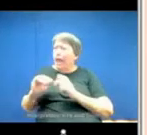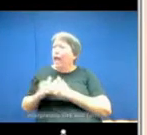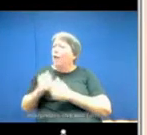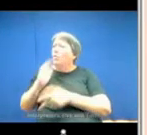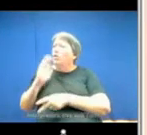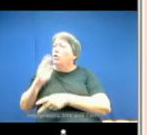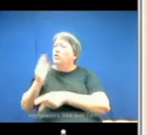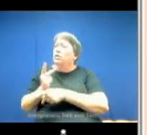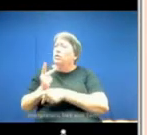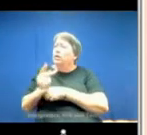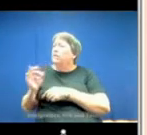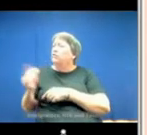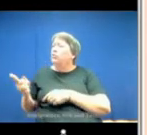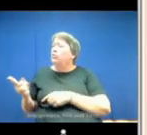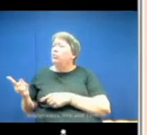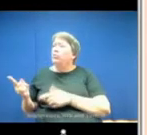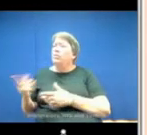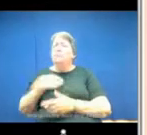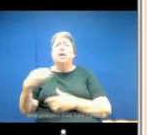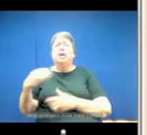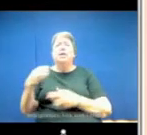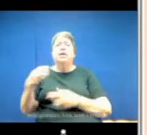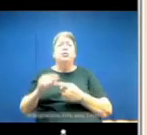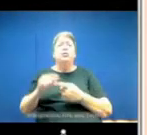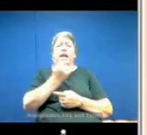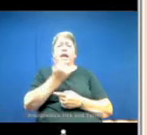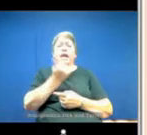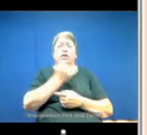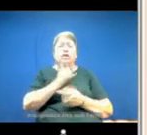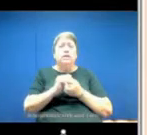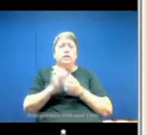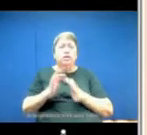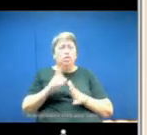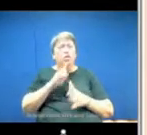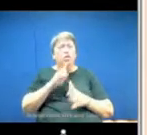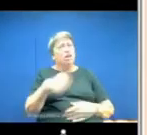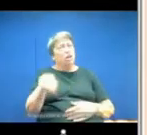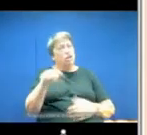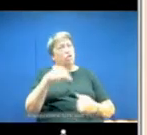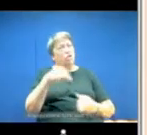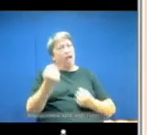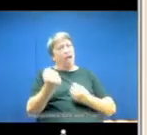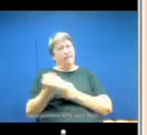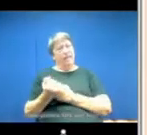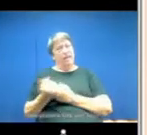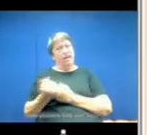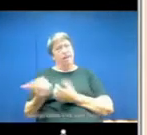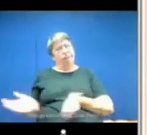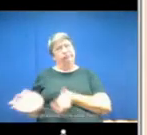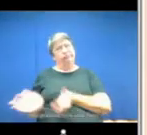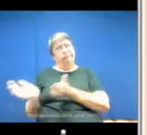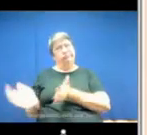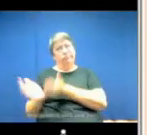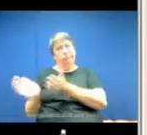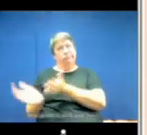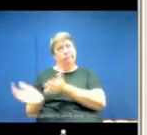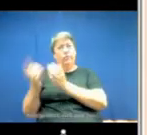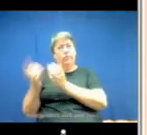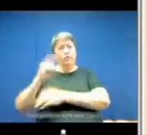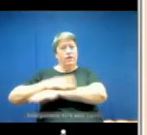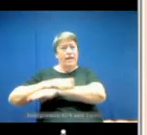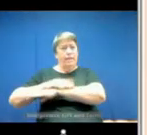the interpretation and advocating for a table interpreter to be provided by the court? Otherwise,